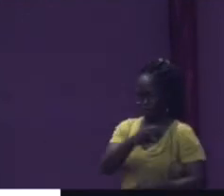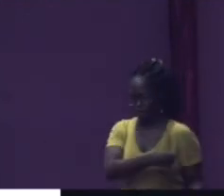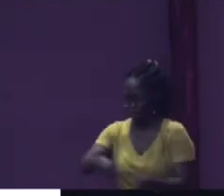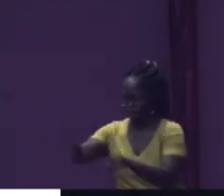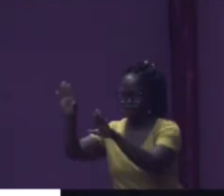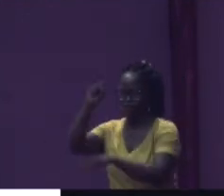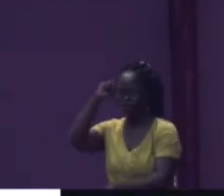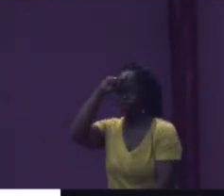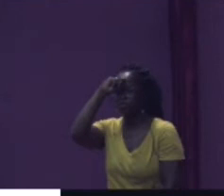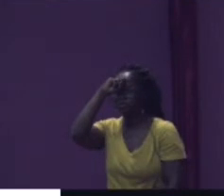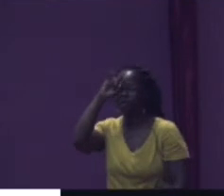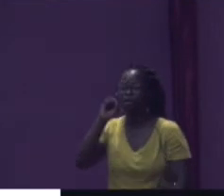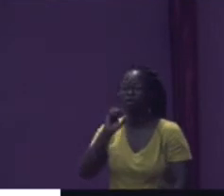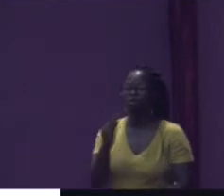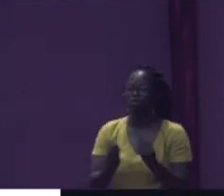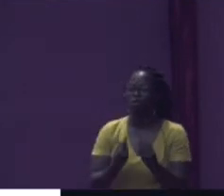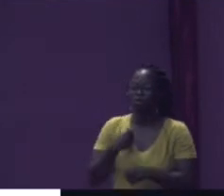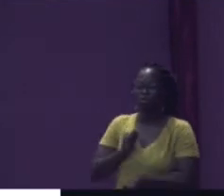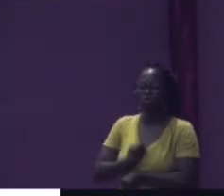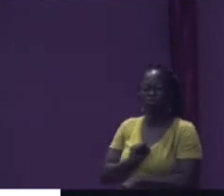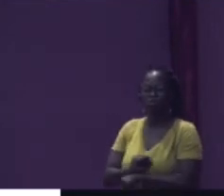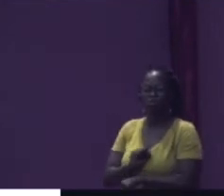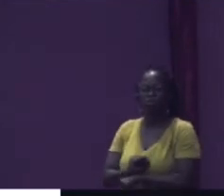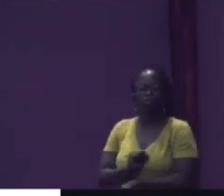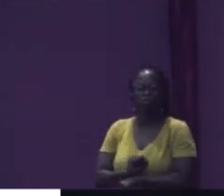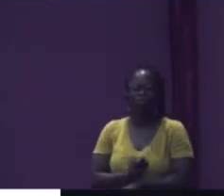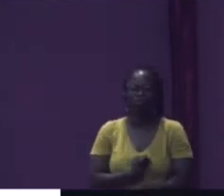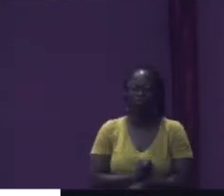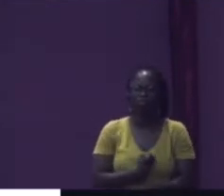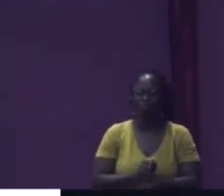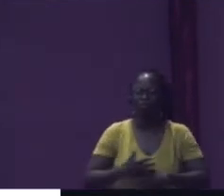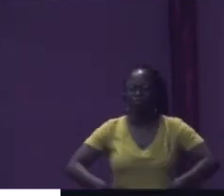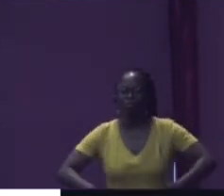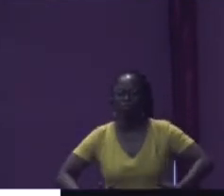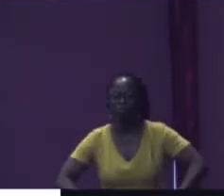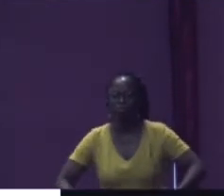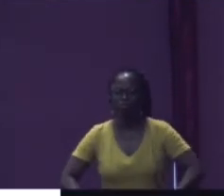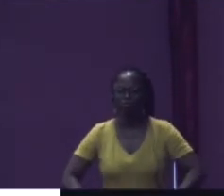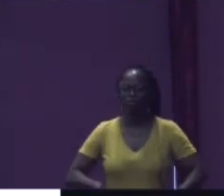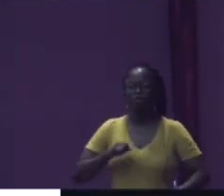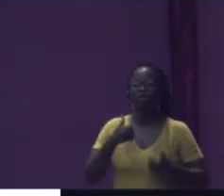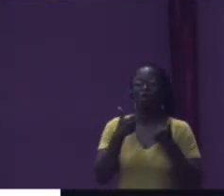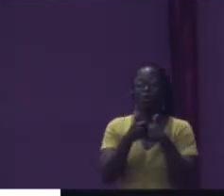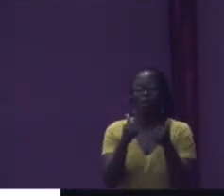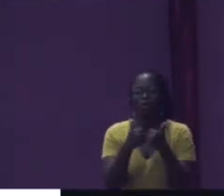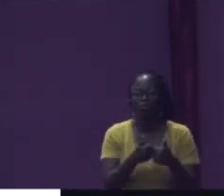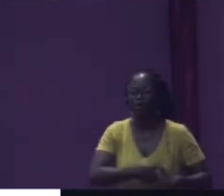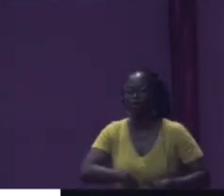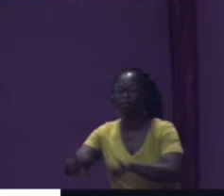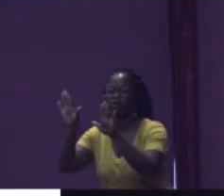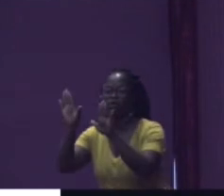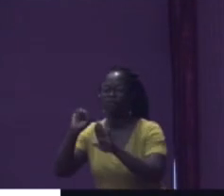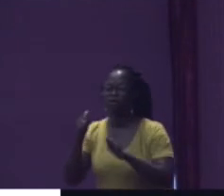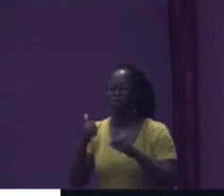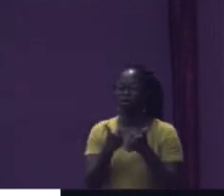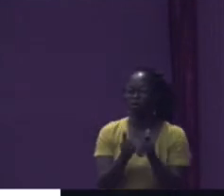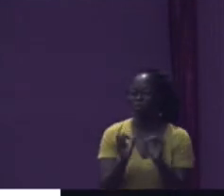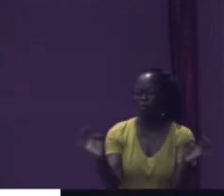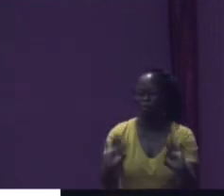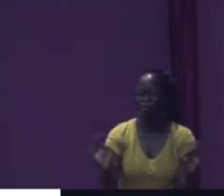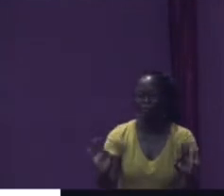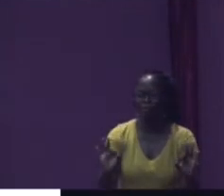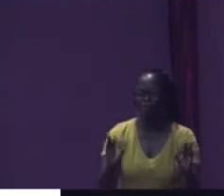Particularly if it's an hour by bus or you can't get transportation to the hospital. So one of